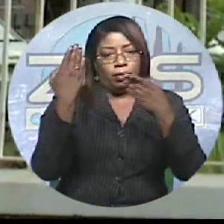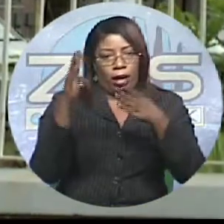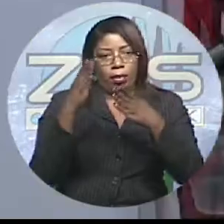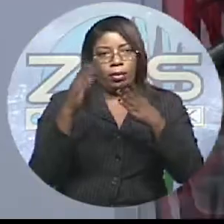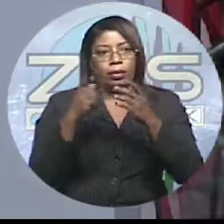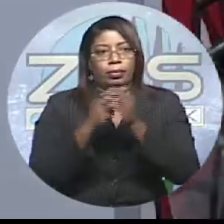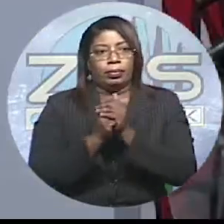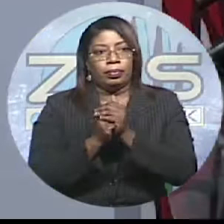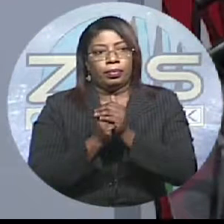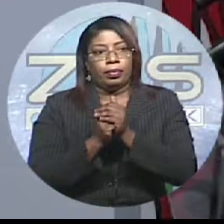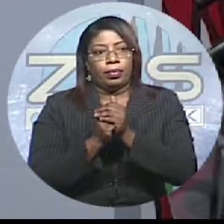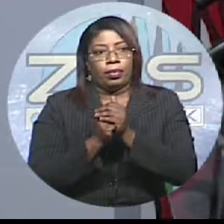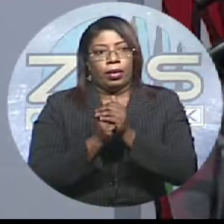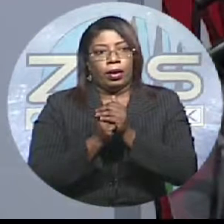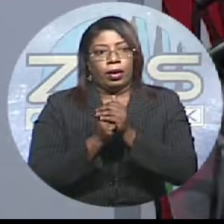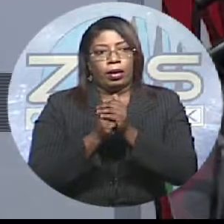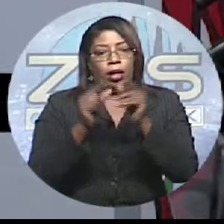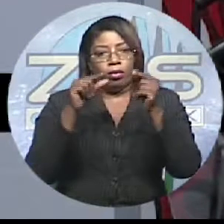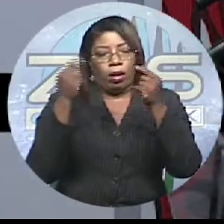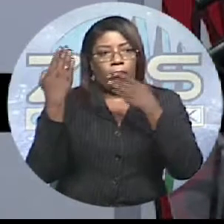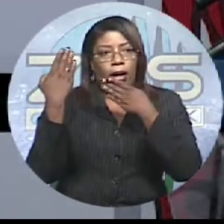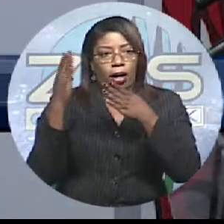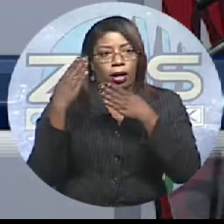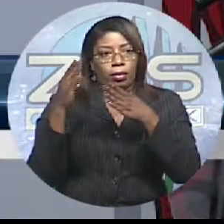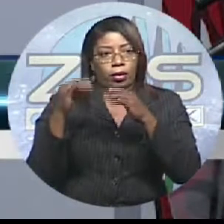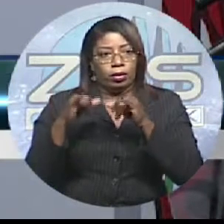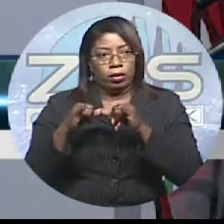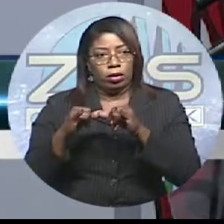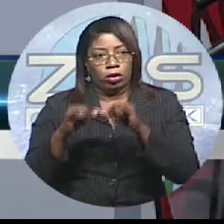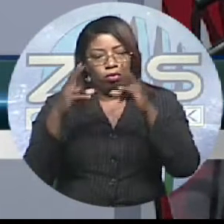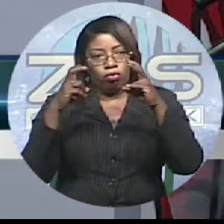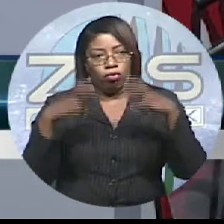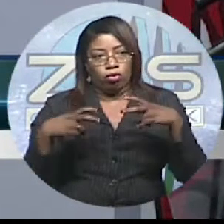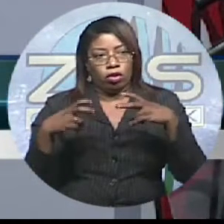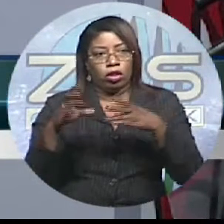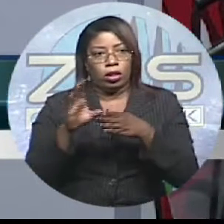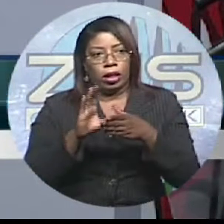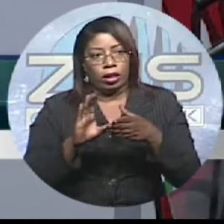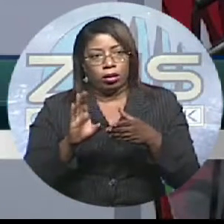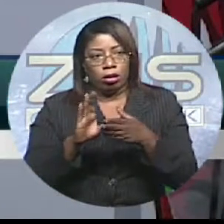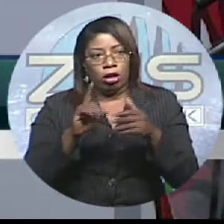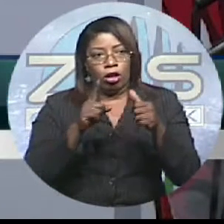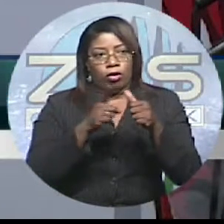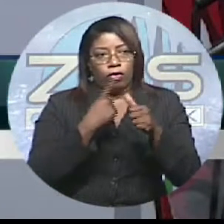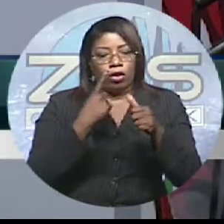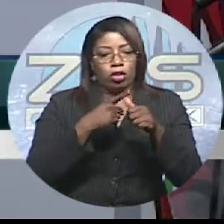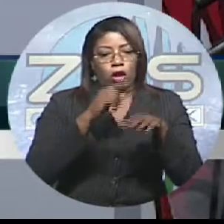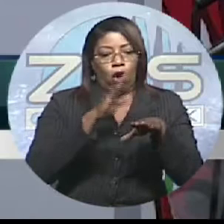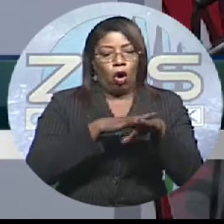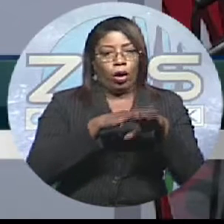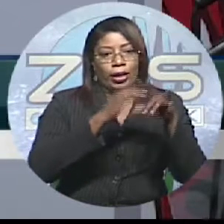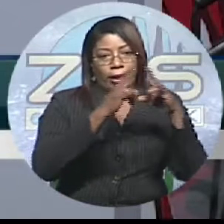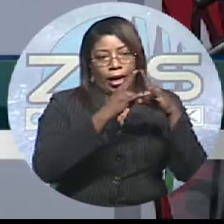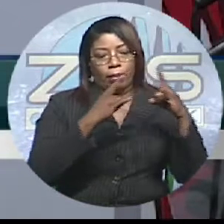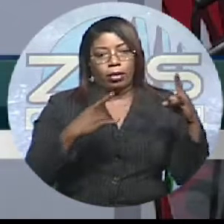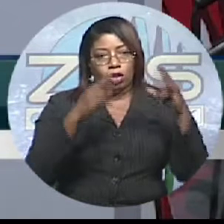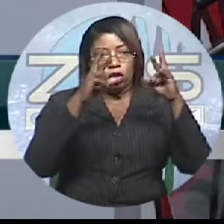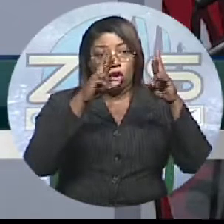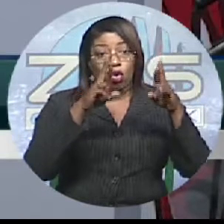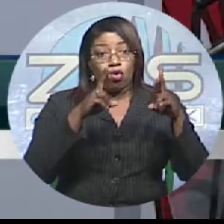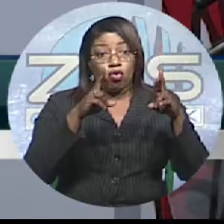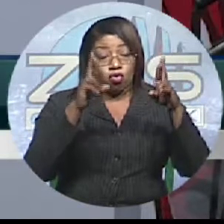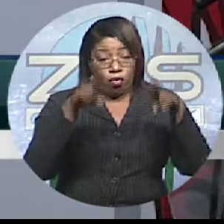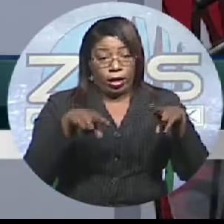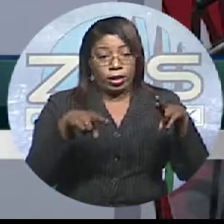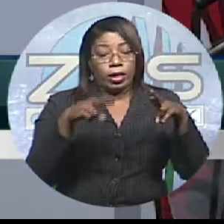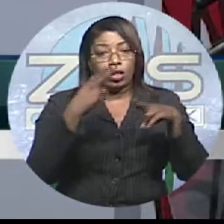The GTR Campbell Small Island Sustainability Research Center, our first on-campus residence hall,